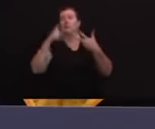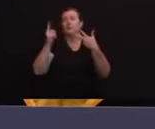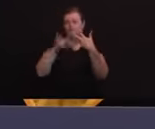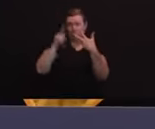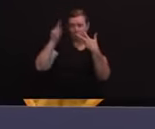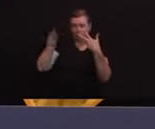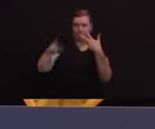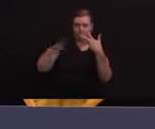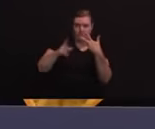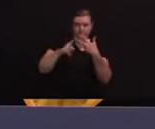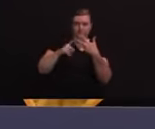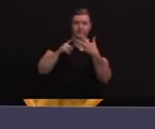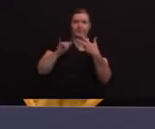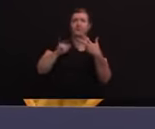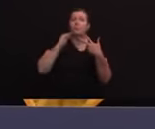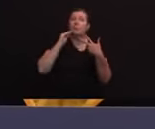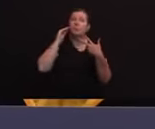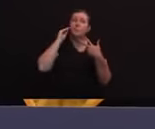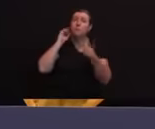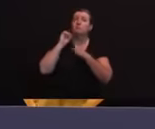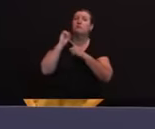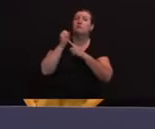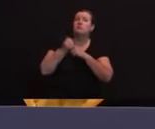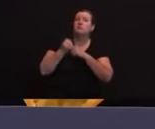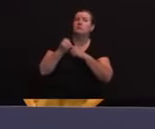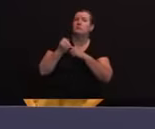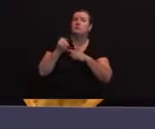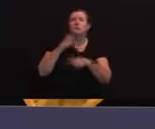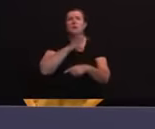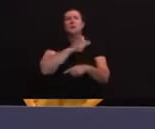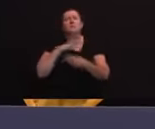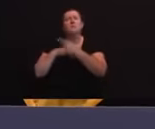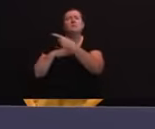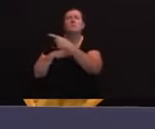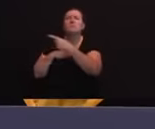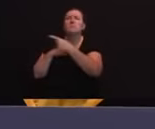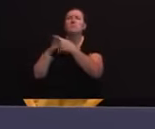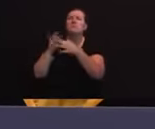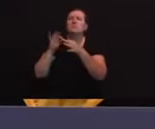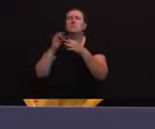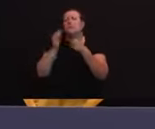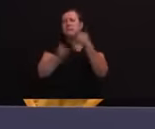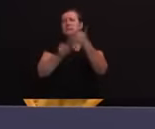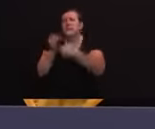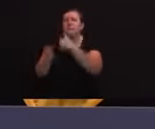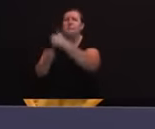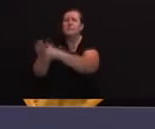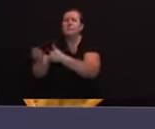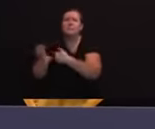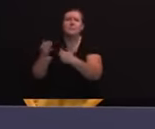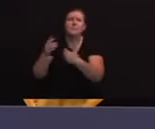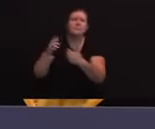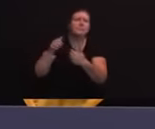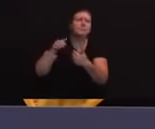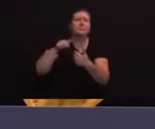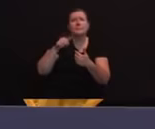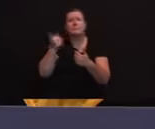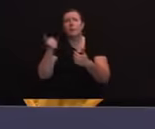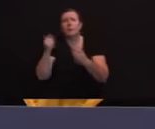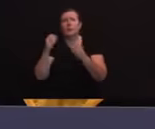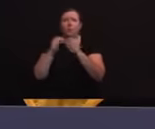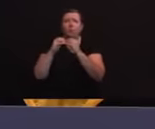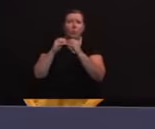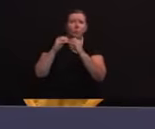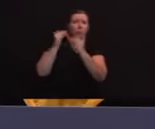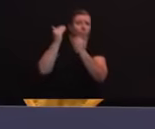situation. Commissioner, you had talked a lot about steps that were taken, but are you guys considering other additional steps to try to protect what we